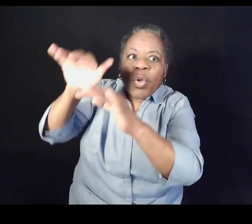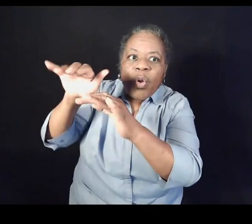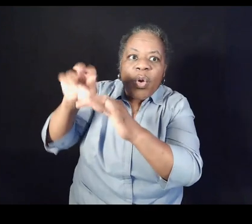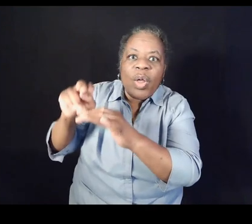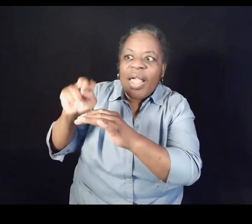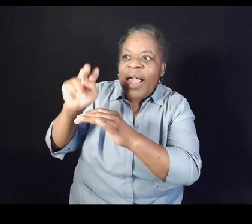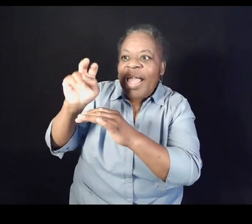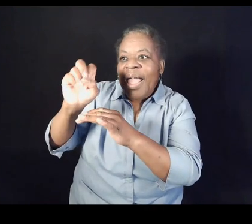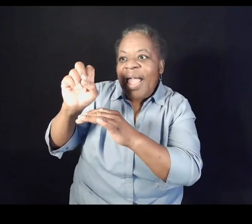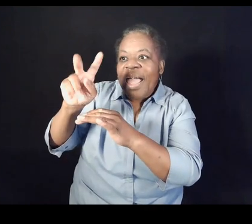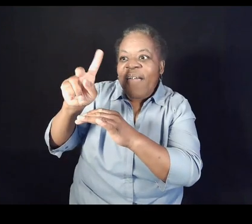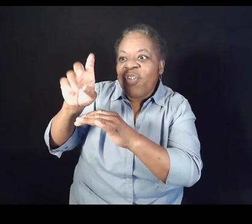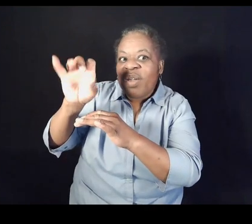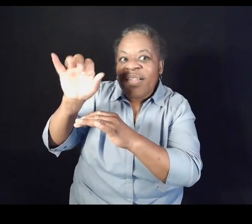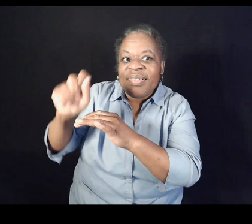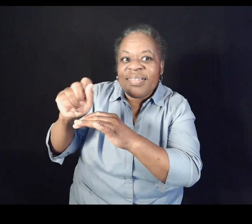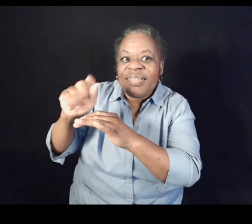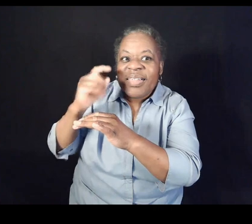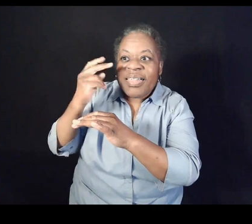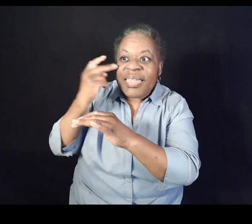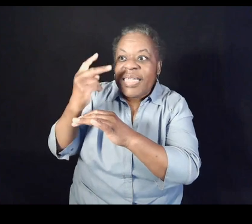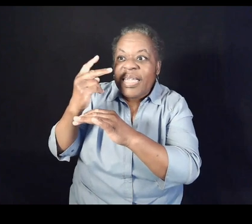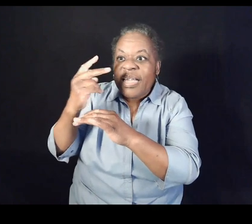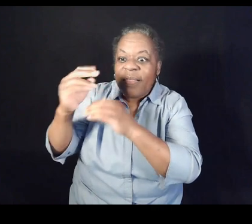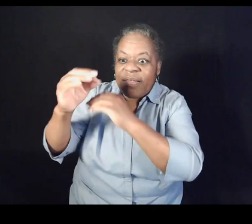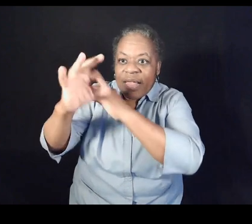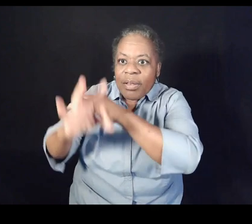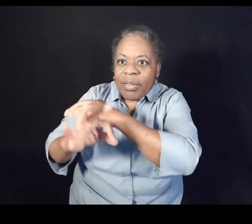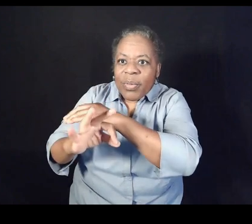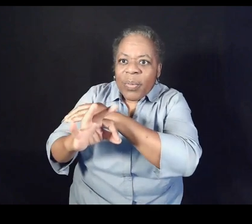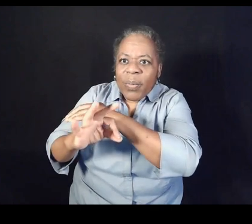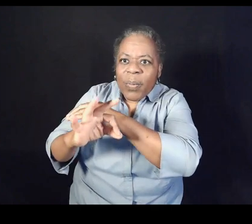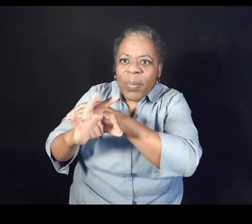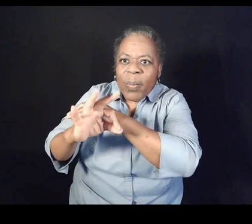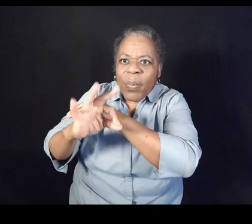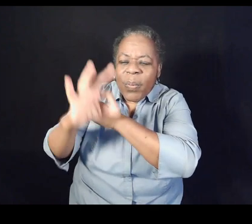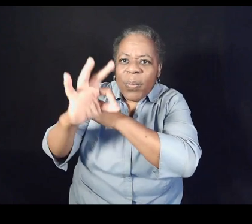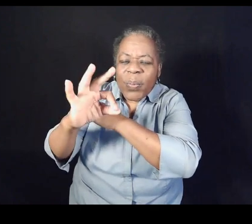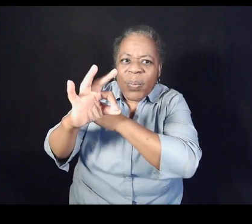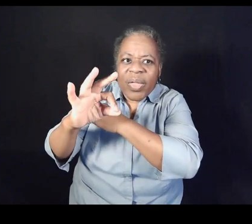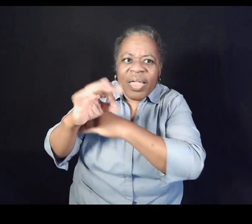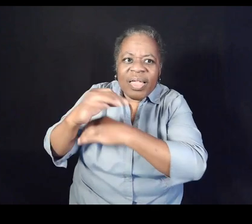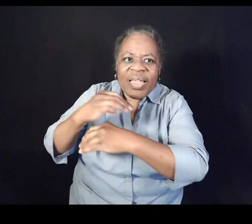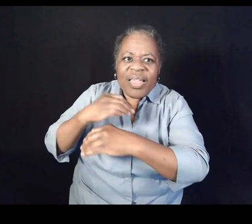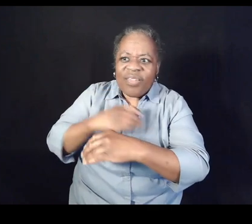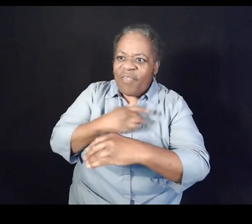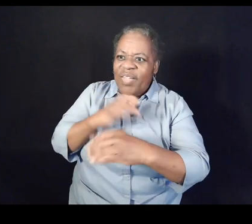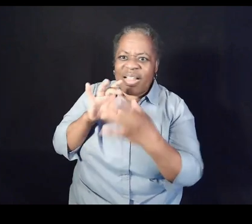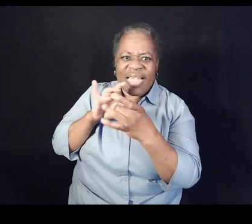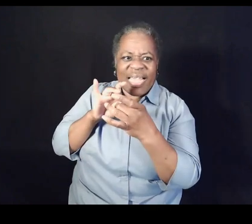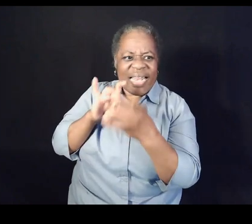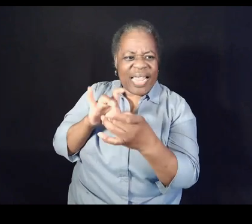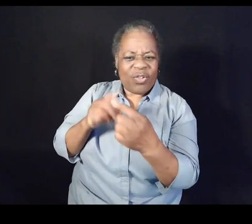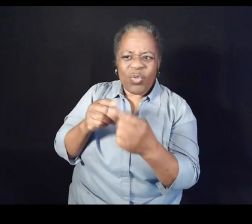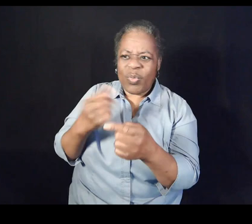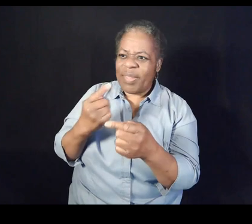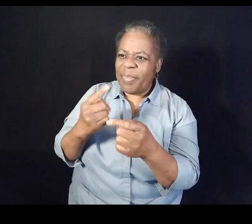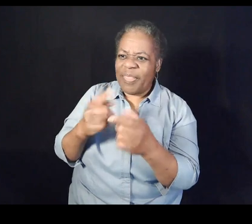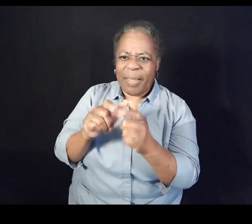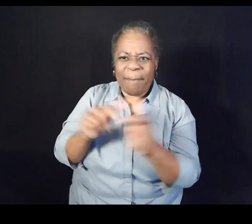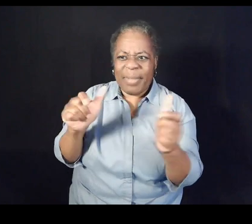Everest, watching the sun come up. And she found herself feeling connected to something much bigger than